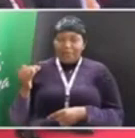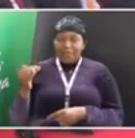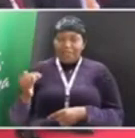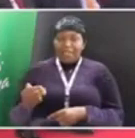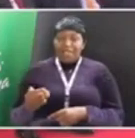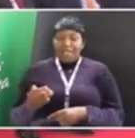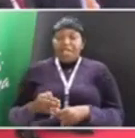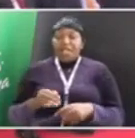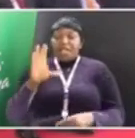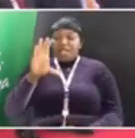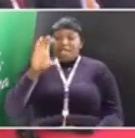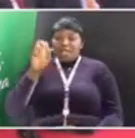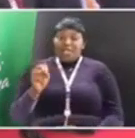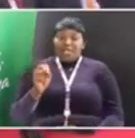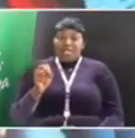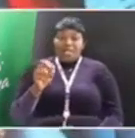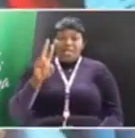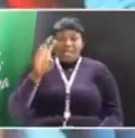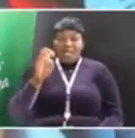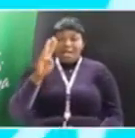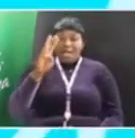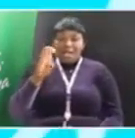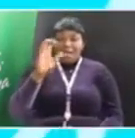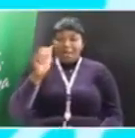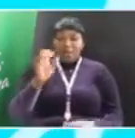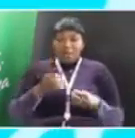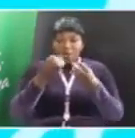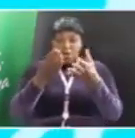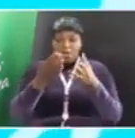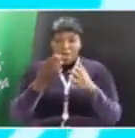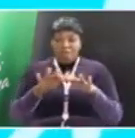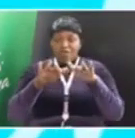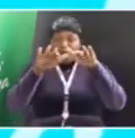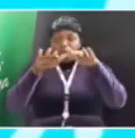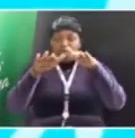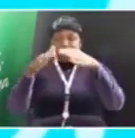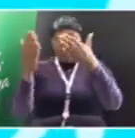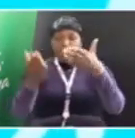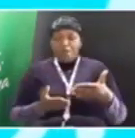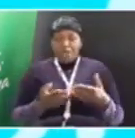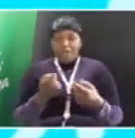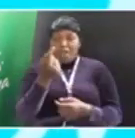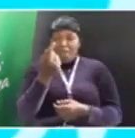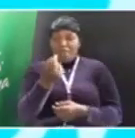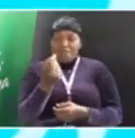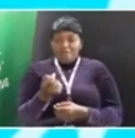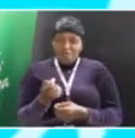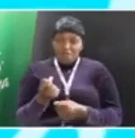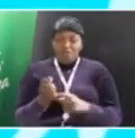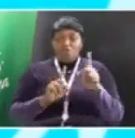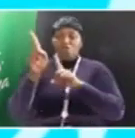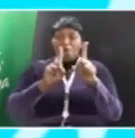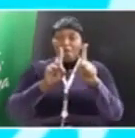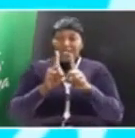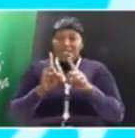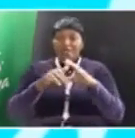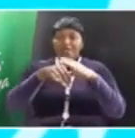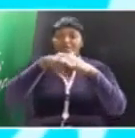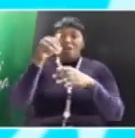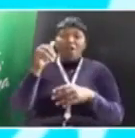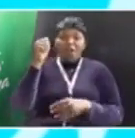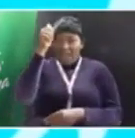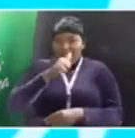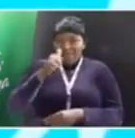Waziri Rebecca Miano, you have to give me a commission because I've brought you a few tourists from across the continent of Africa. I